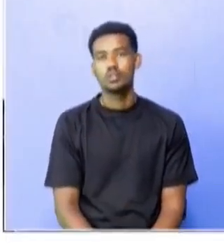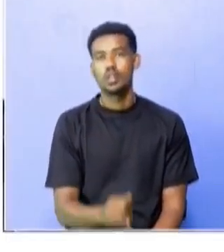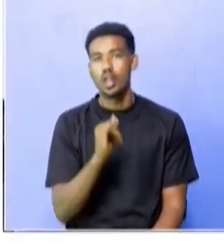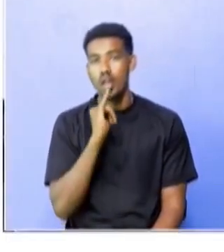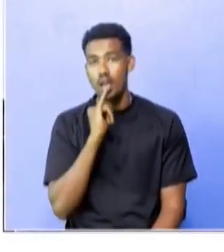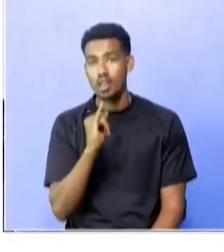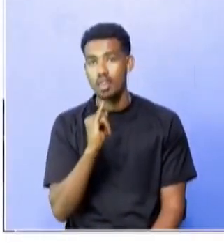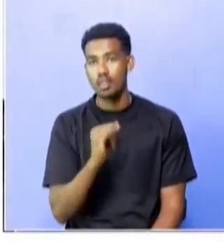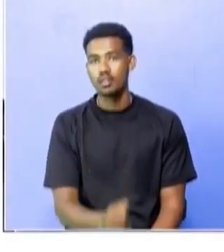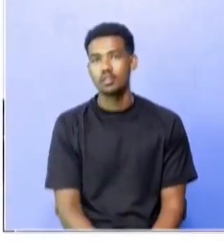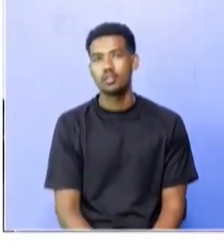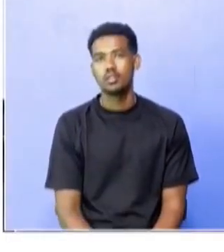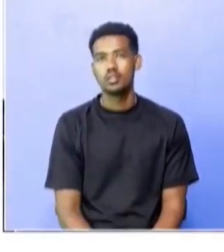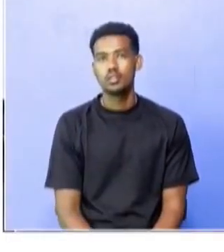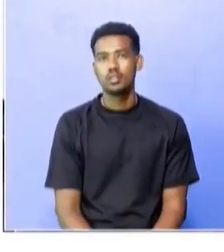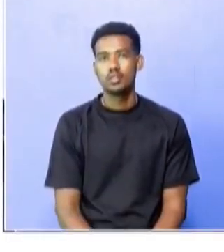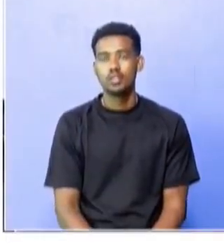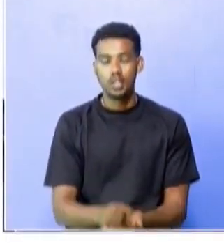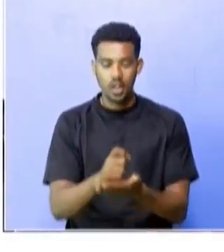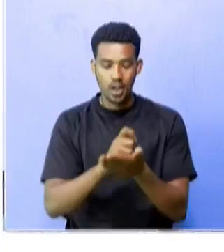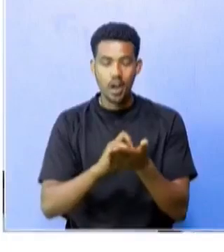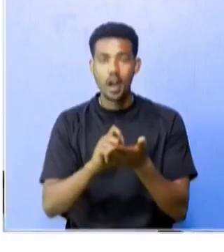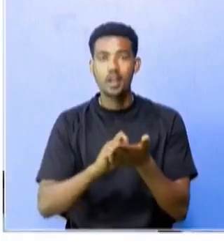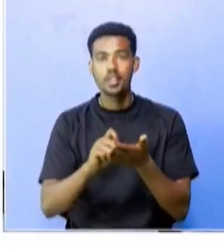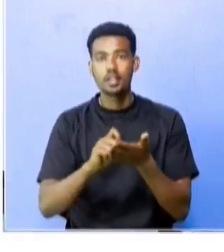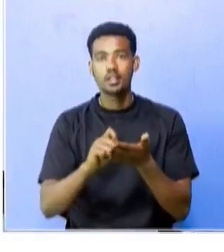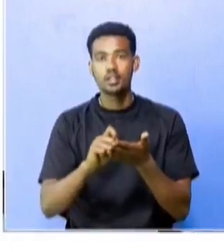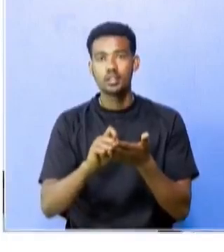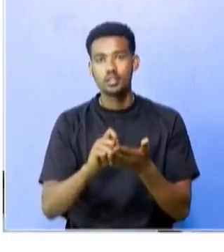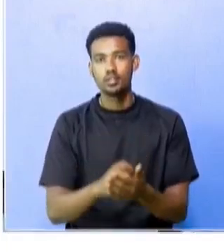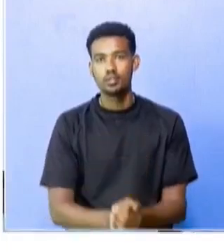is writing